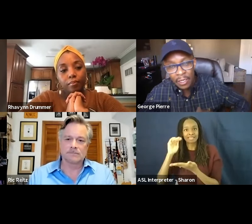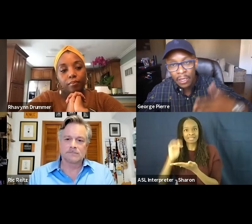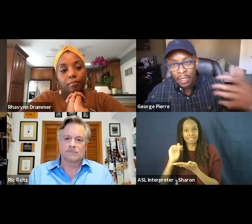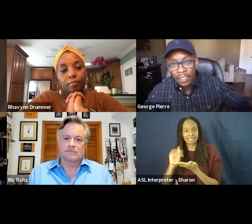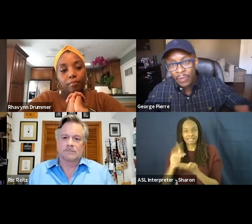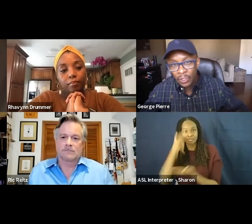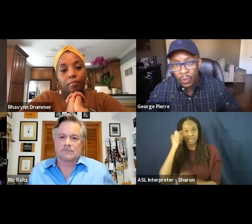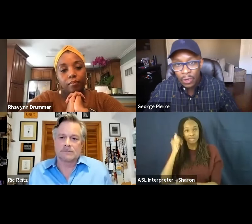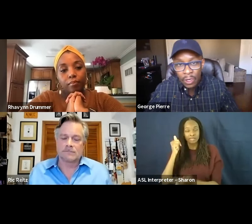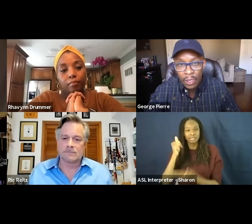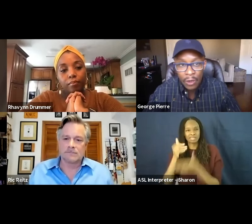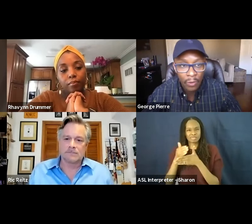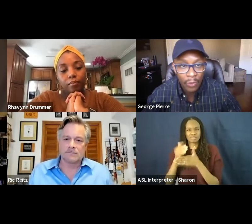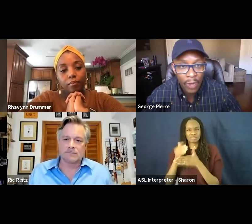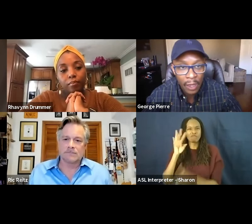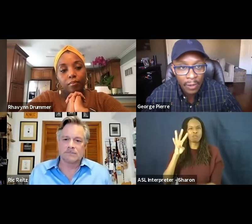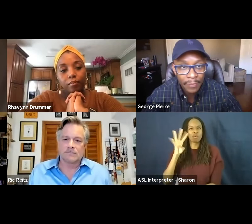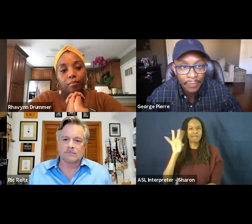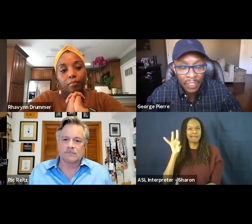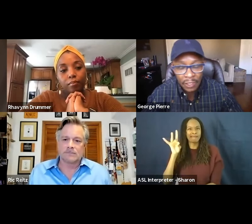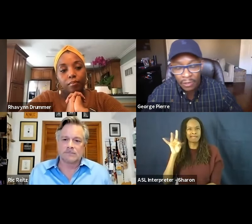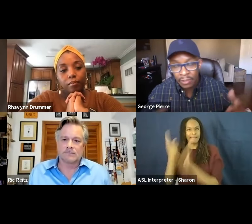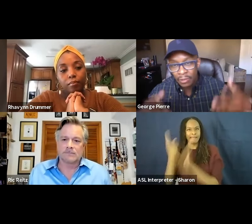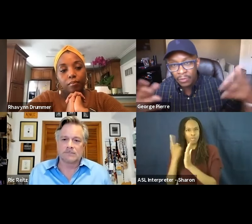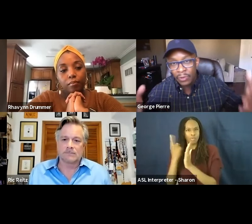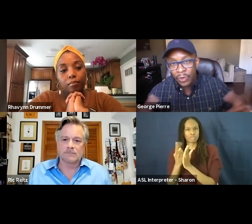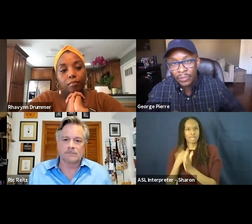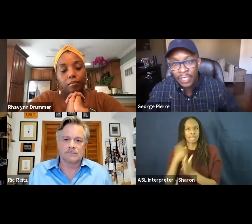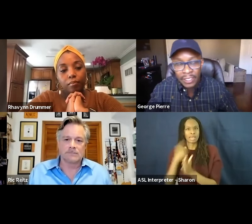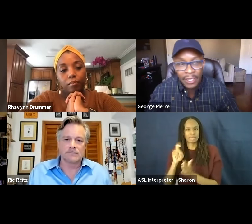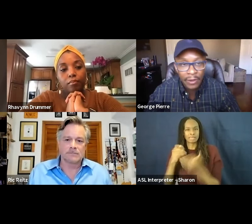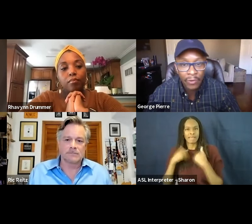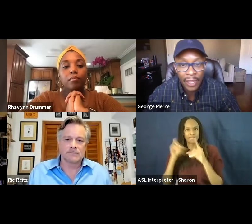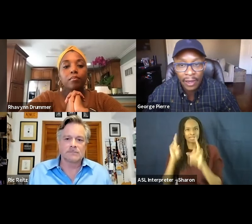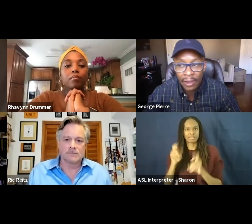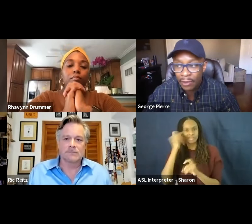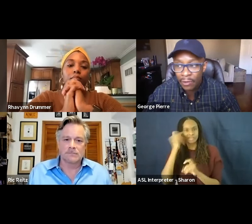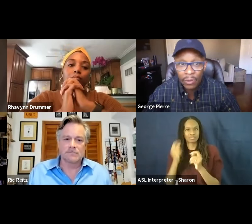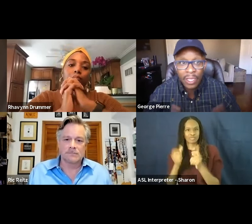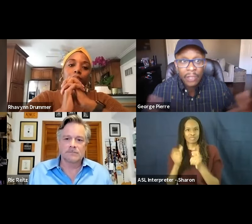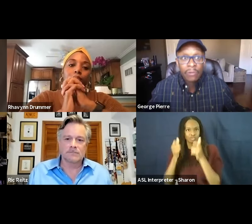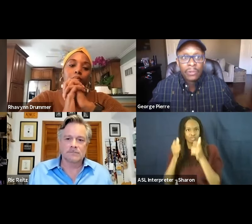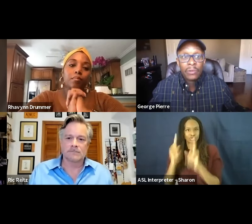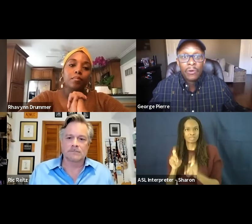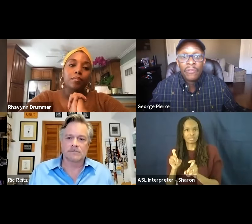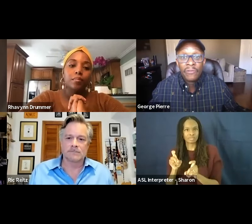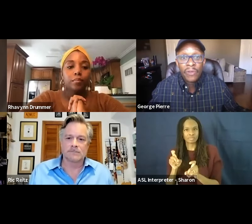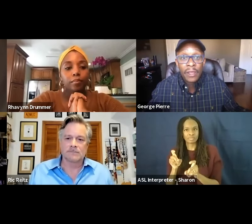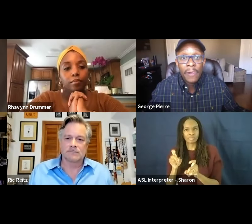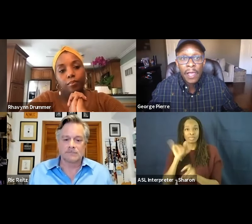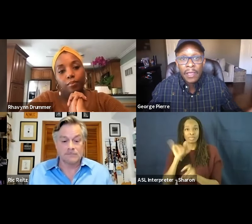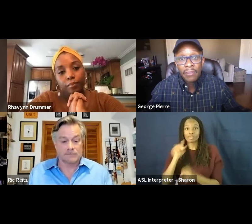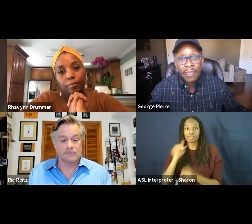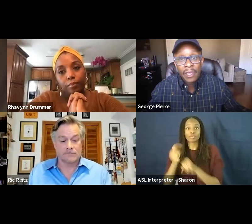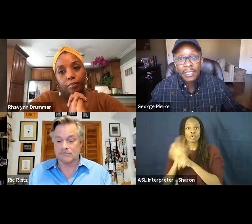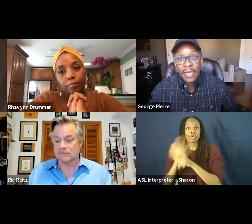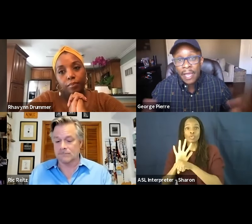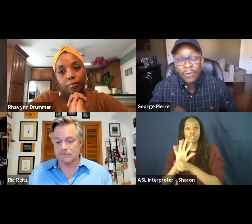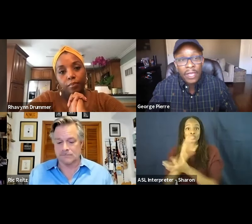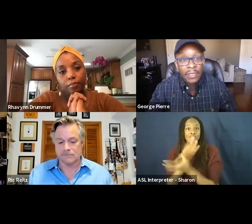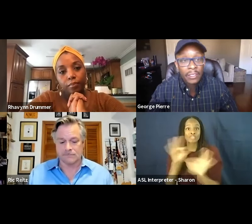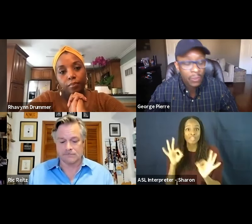tested to make sure, you know, because they're doing quicker tests, you know, that you're COVID free. And the other thing